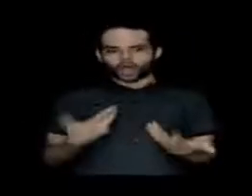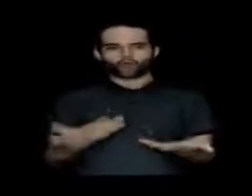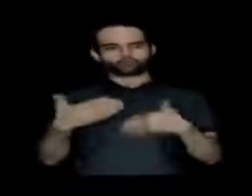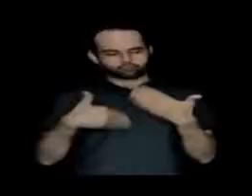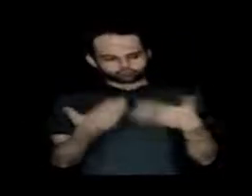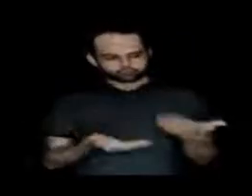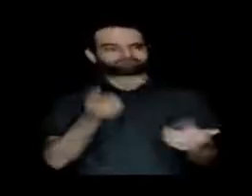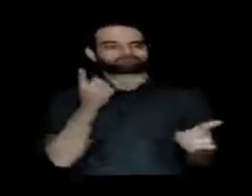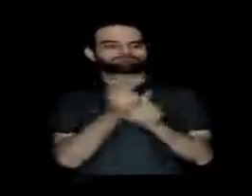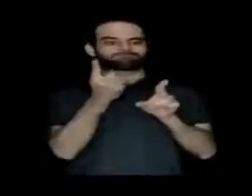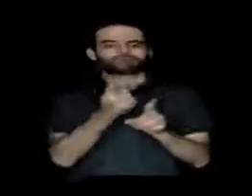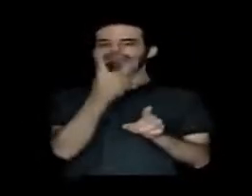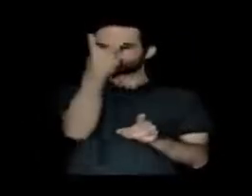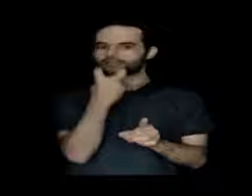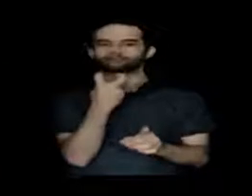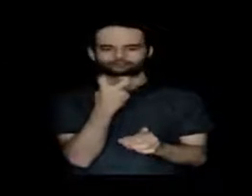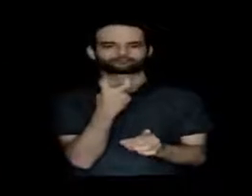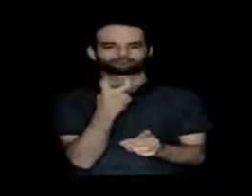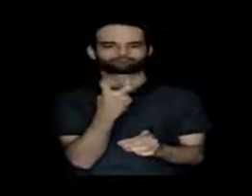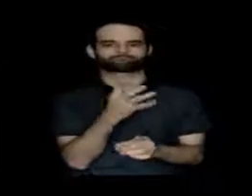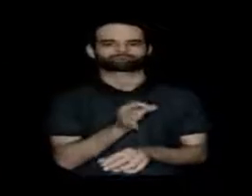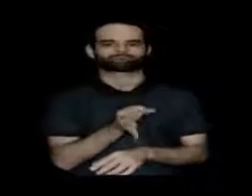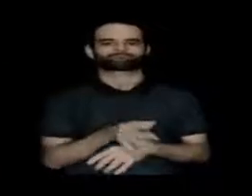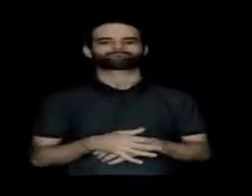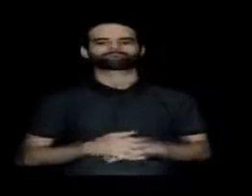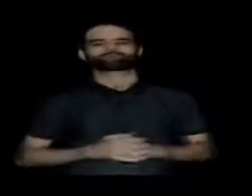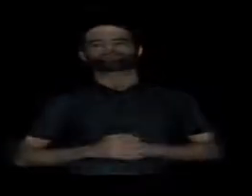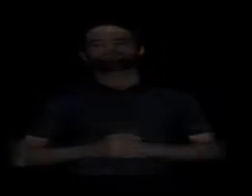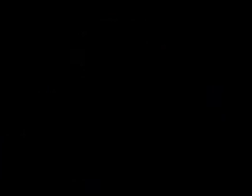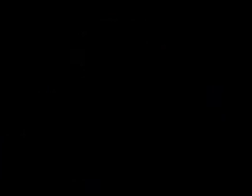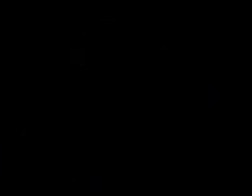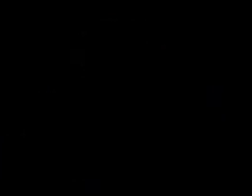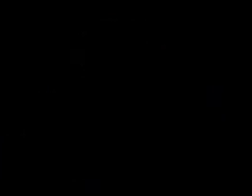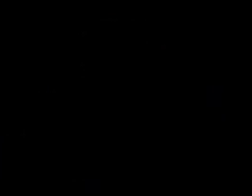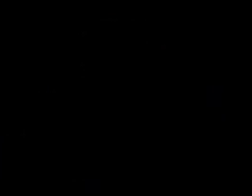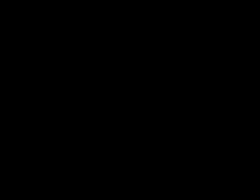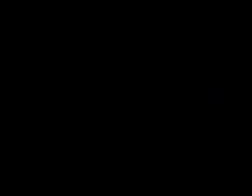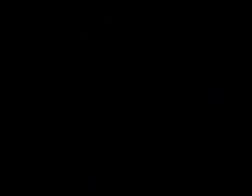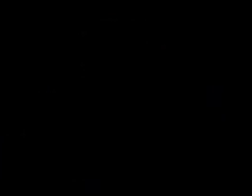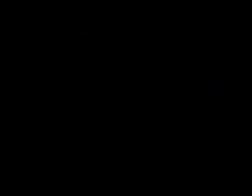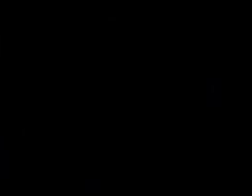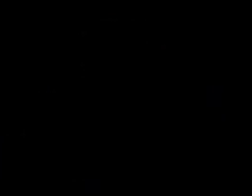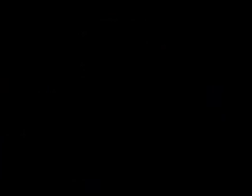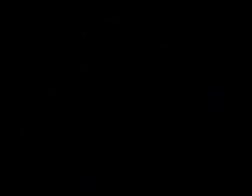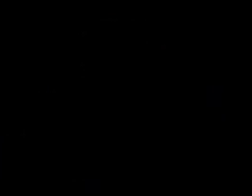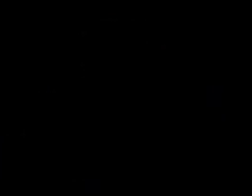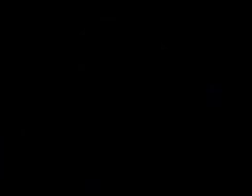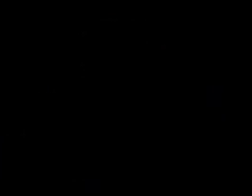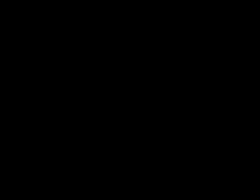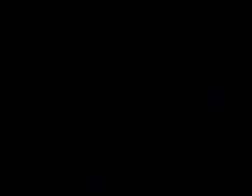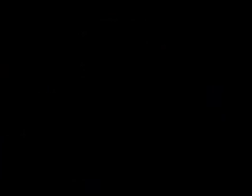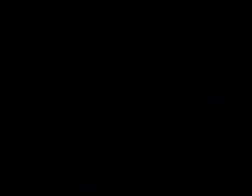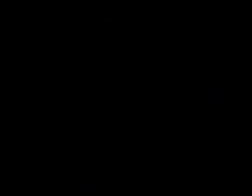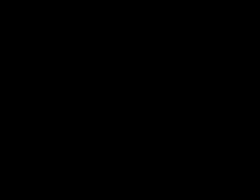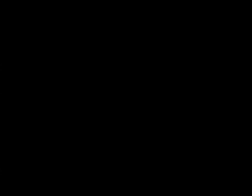We believed that in Salvador we would get that. So we moved to Salvador. It was many years in